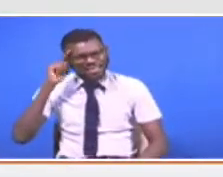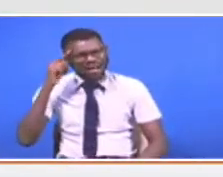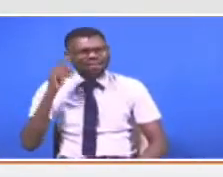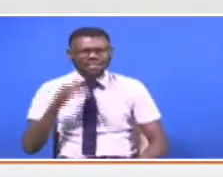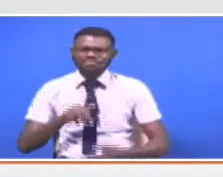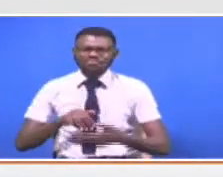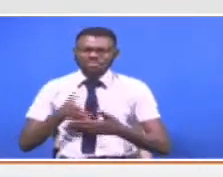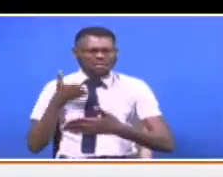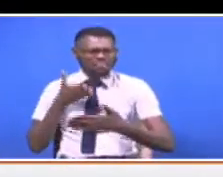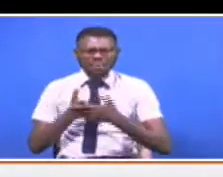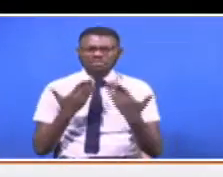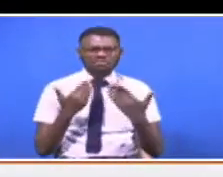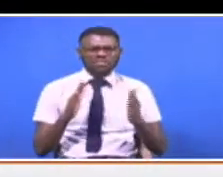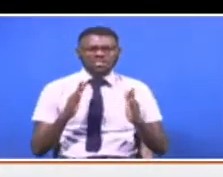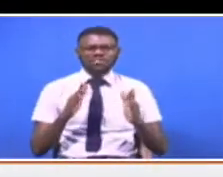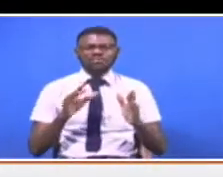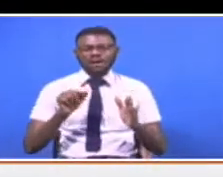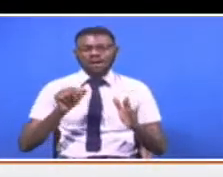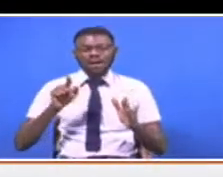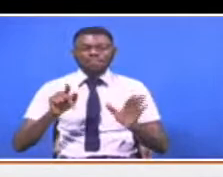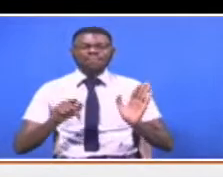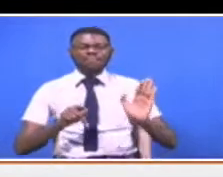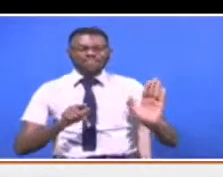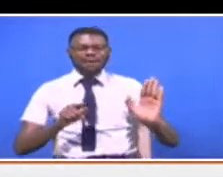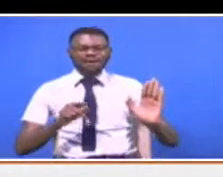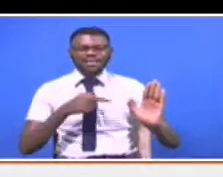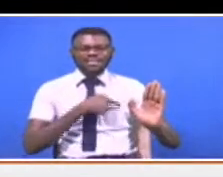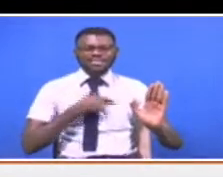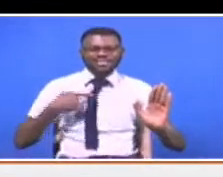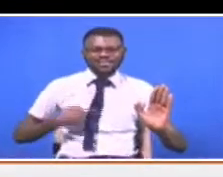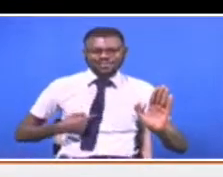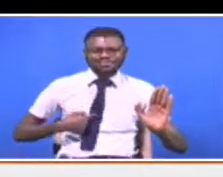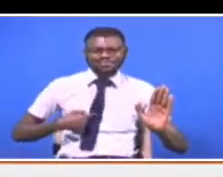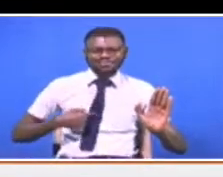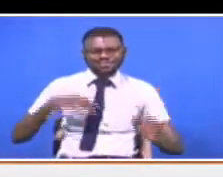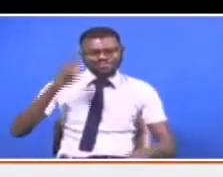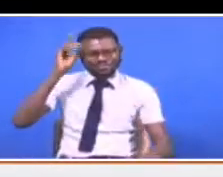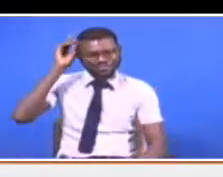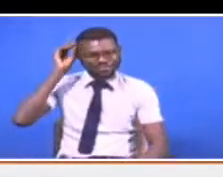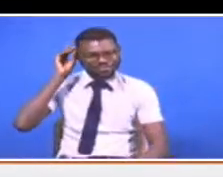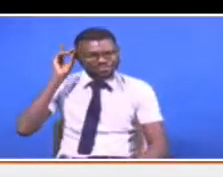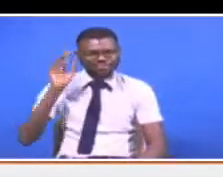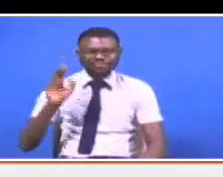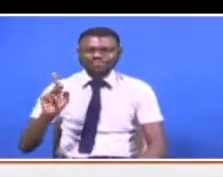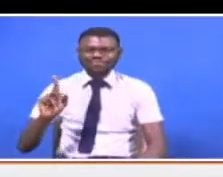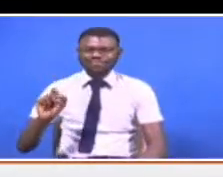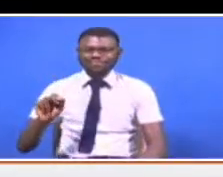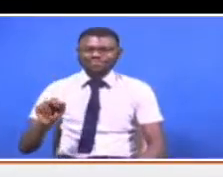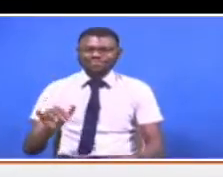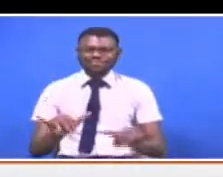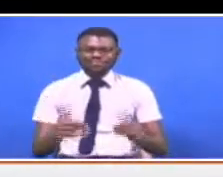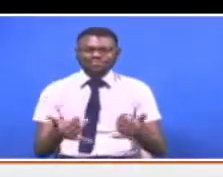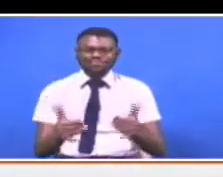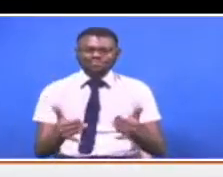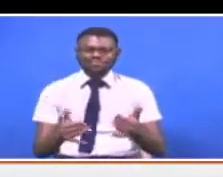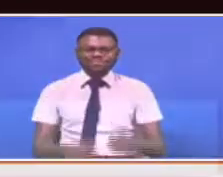banned the Chinese-based application. Daniel Kariuki, KTN News. Baby